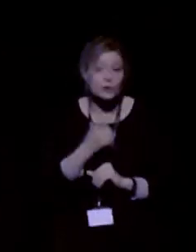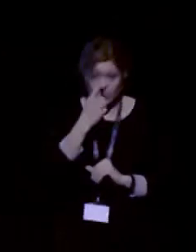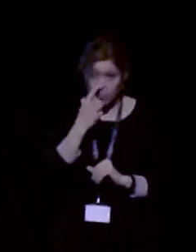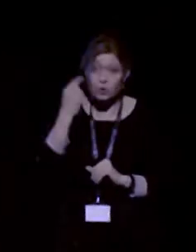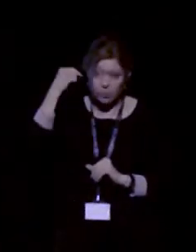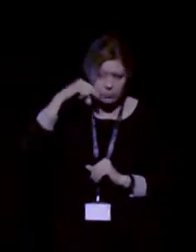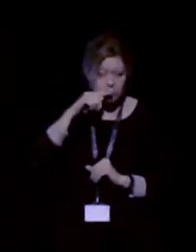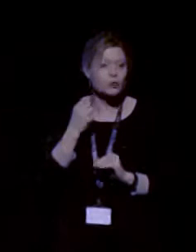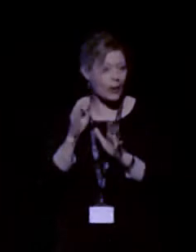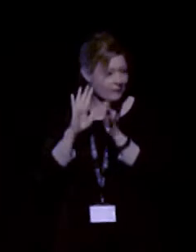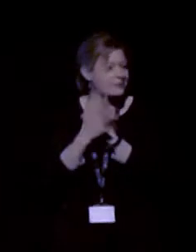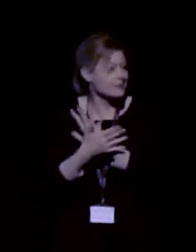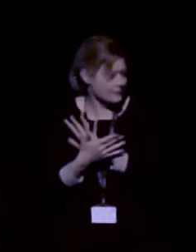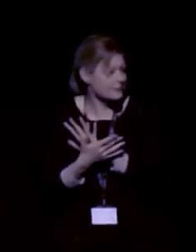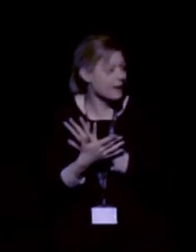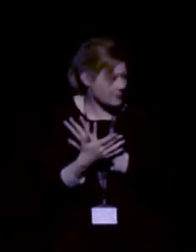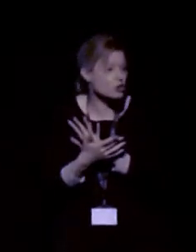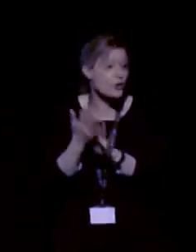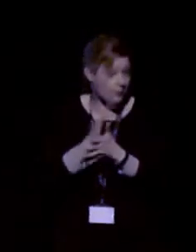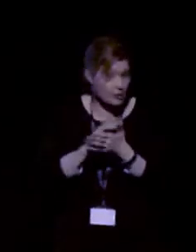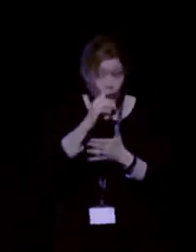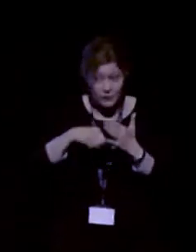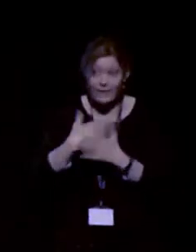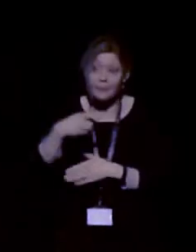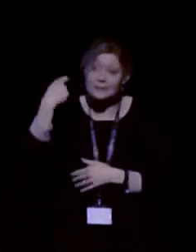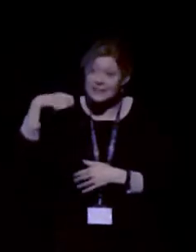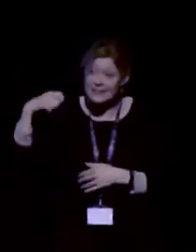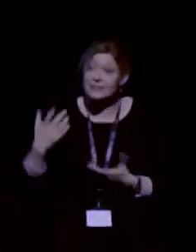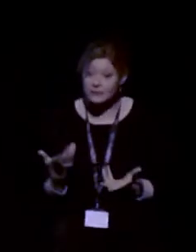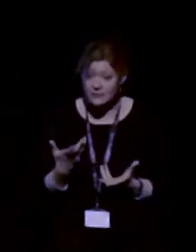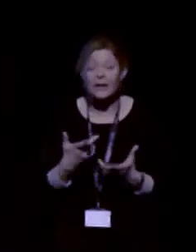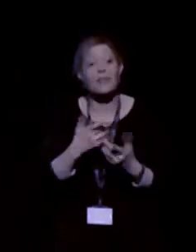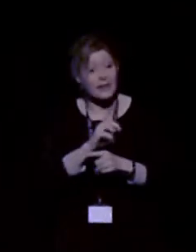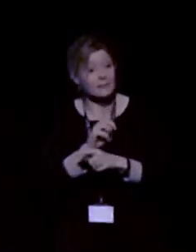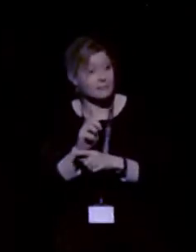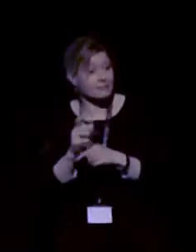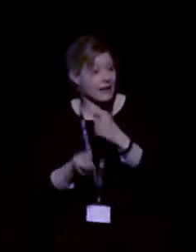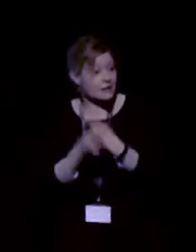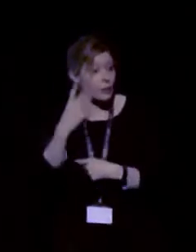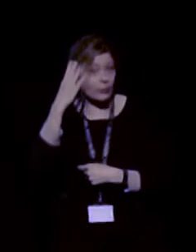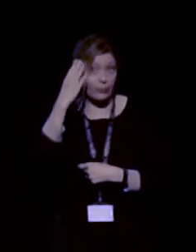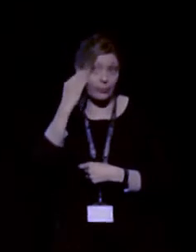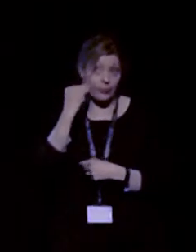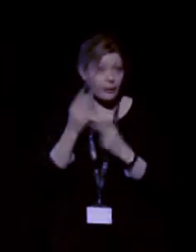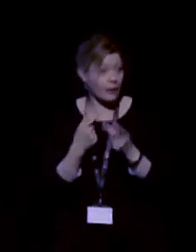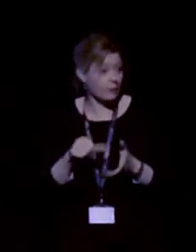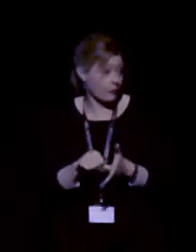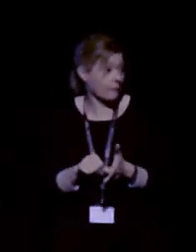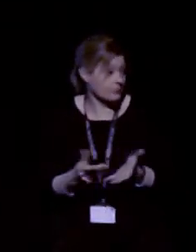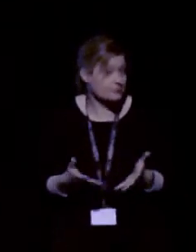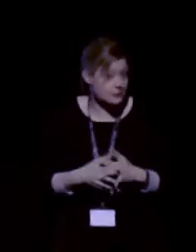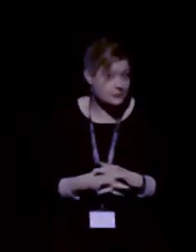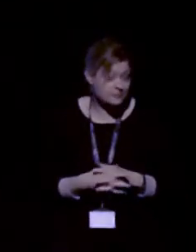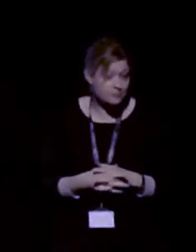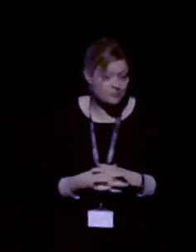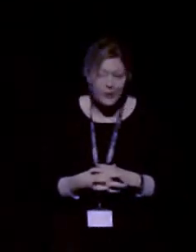auditory system that could give rise to tinnitus and cause hearing problems of other kinds as well. And so that's